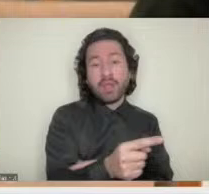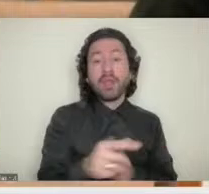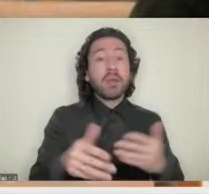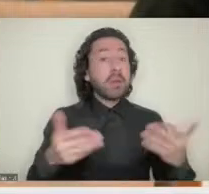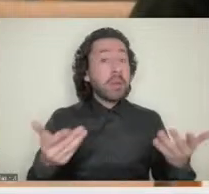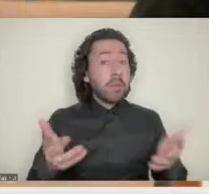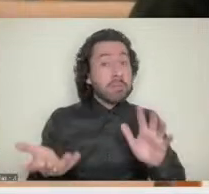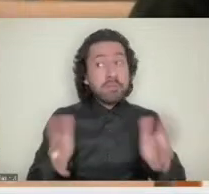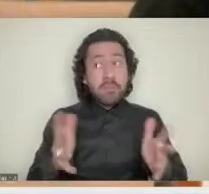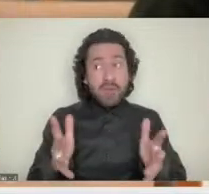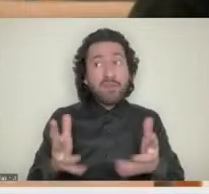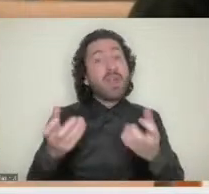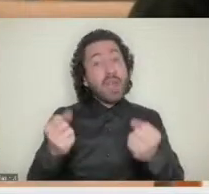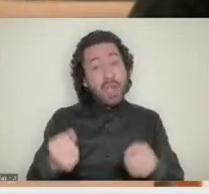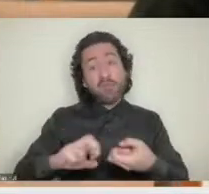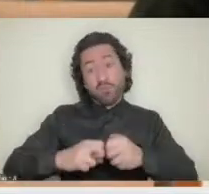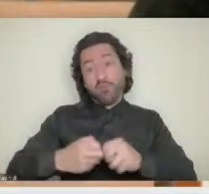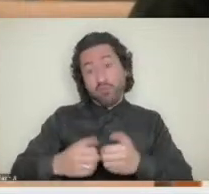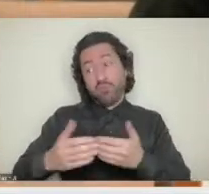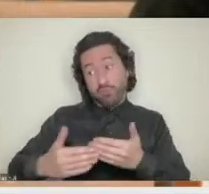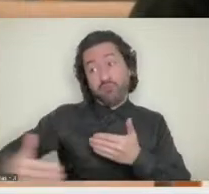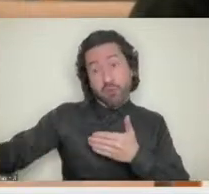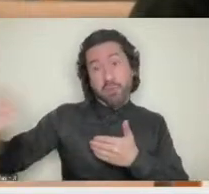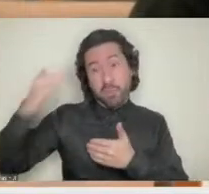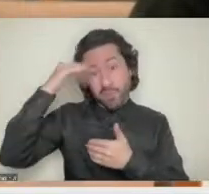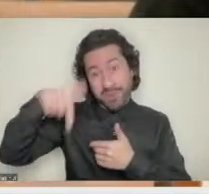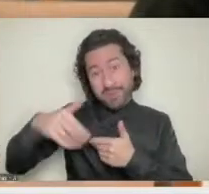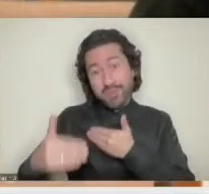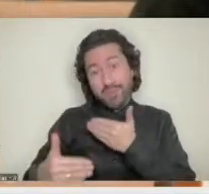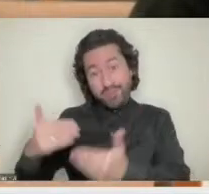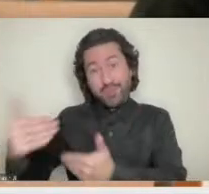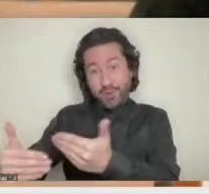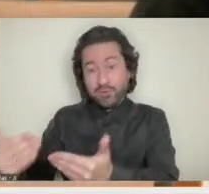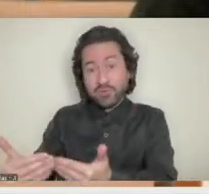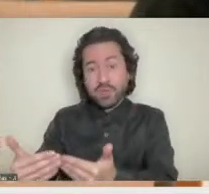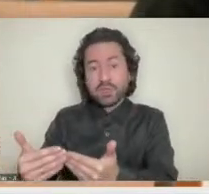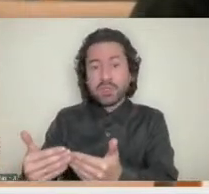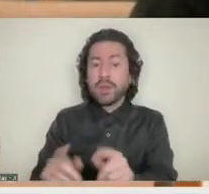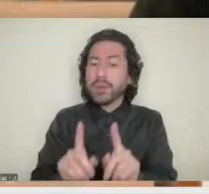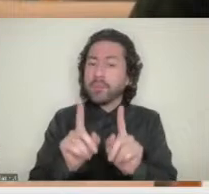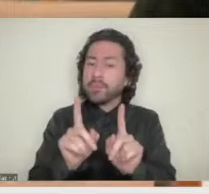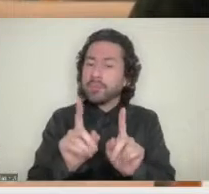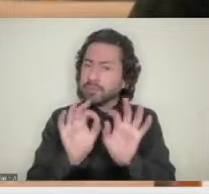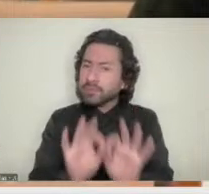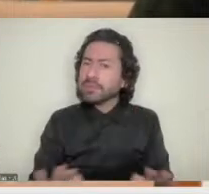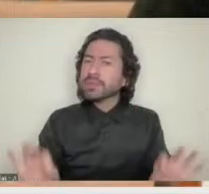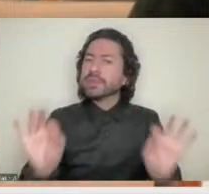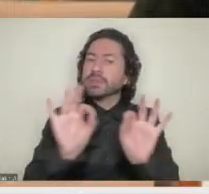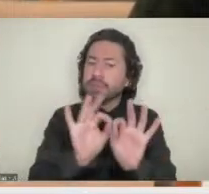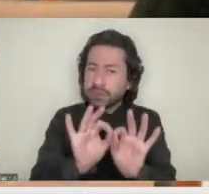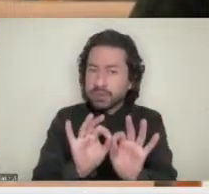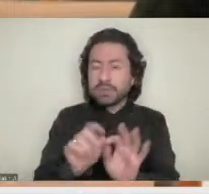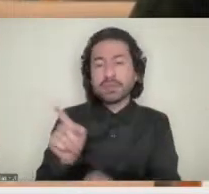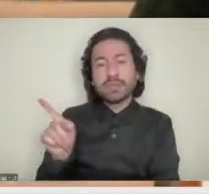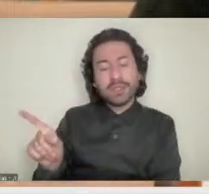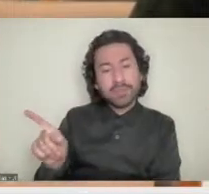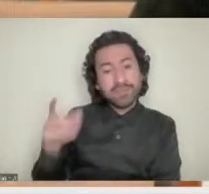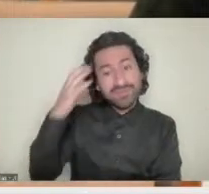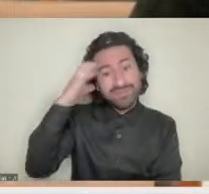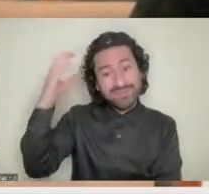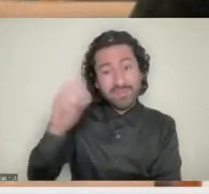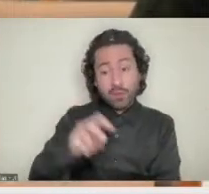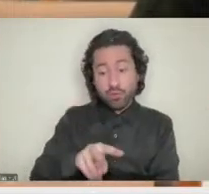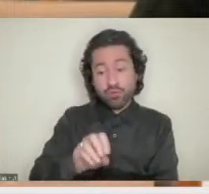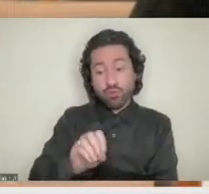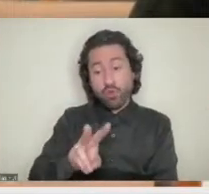this sense, despite the fact we believe that we will still face problems because this is not a linear process. And what is most important is that